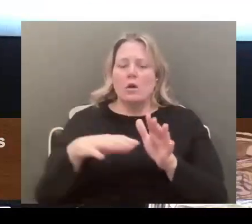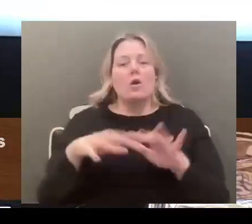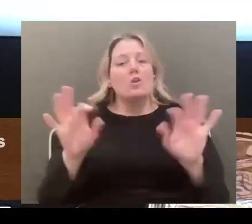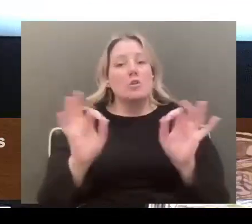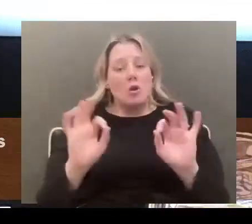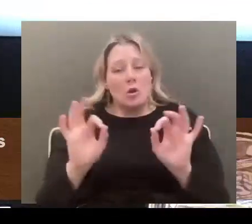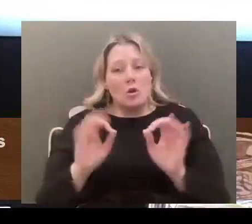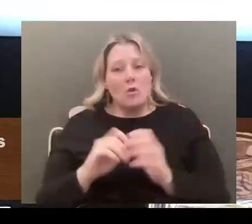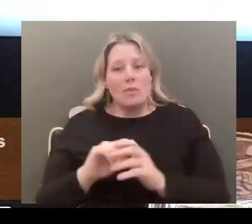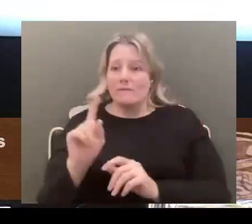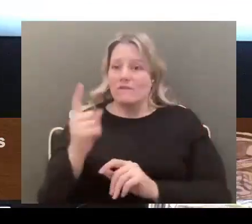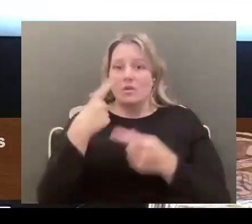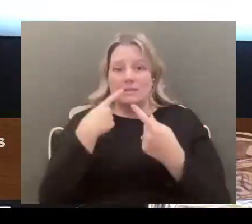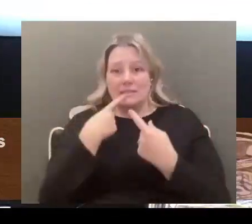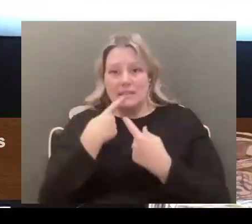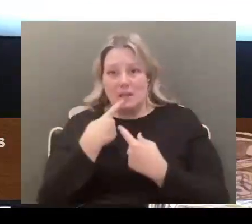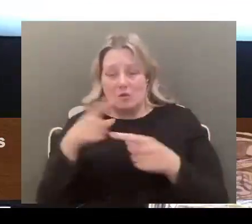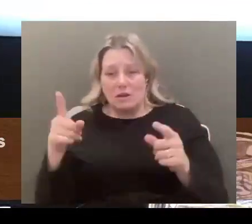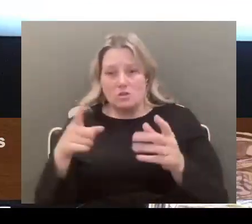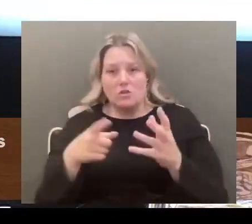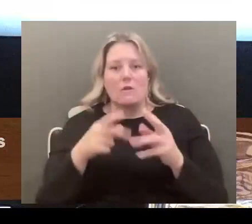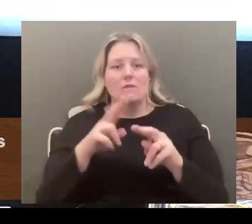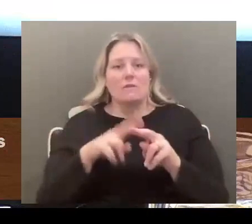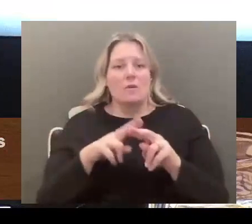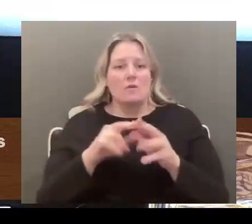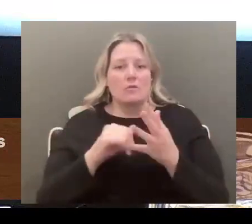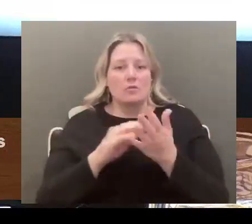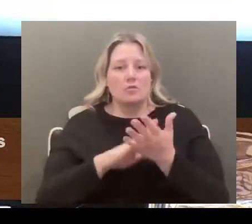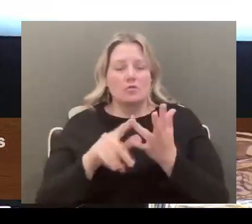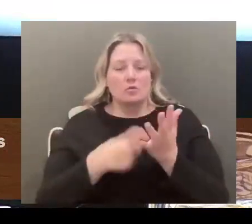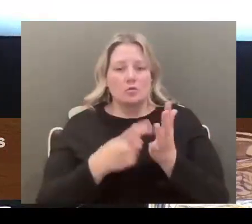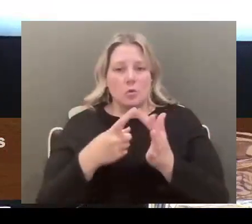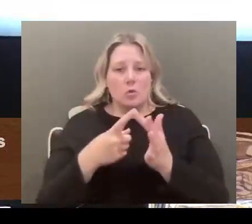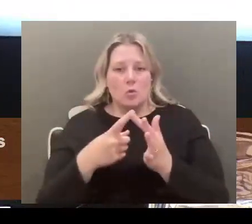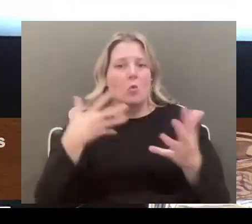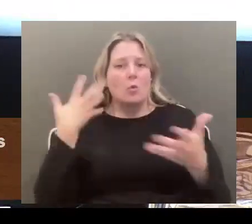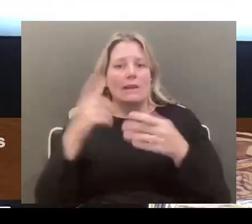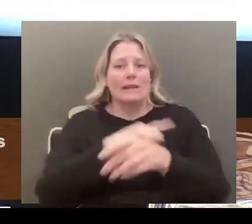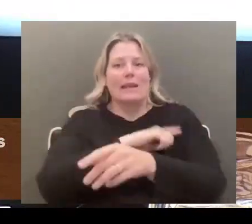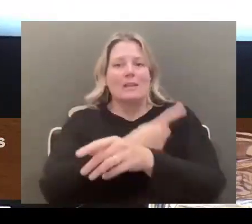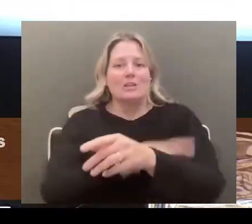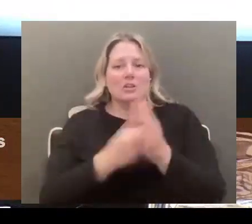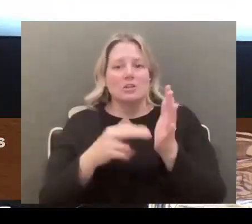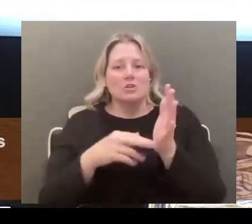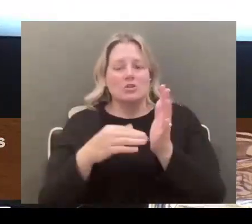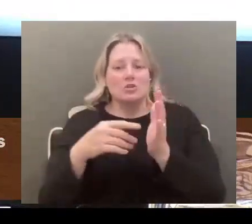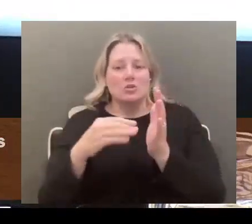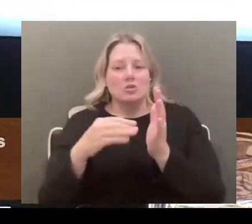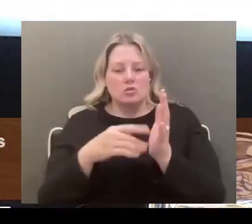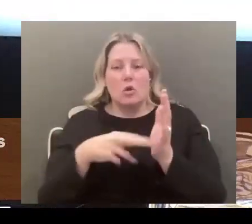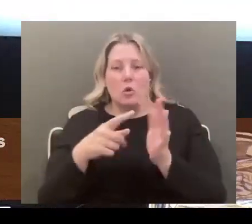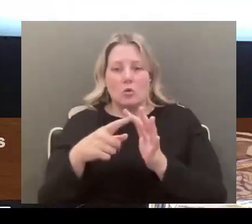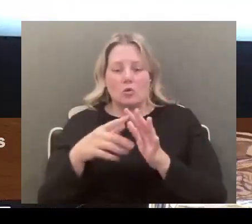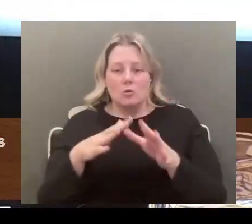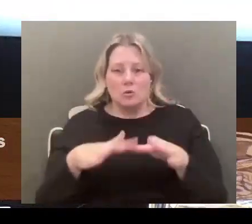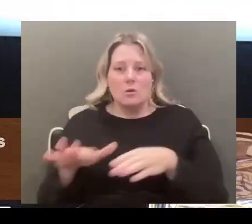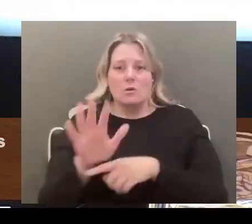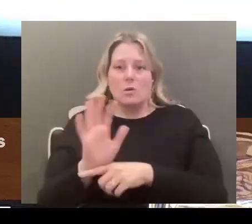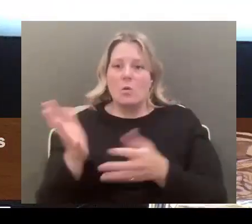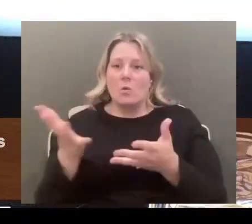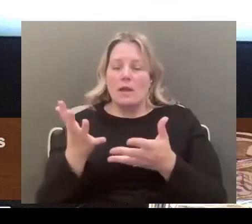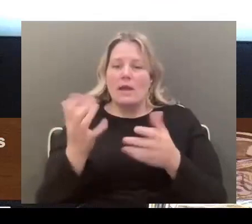the first declaration of an offshore wind energy zone by the Commonwealth was the offshore Gippsland